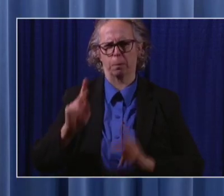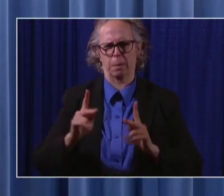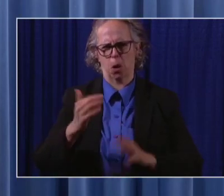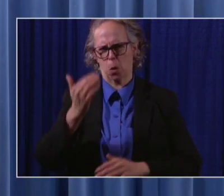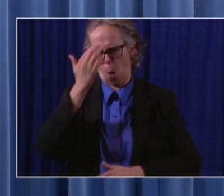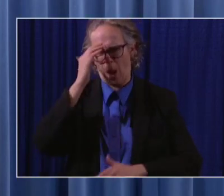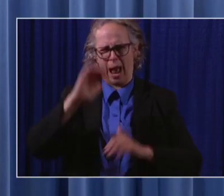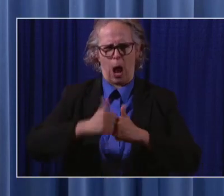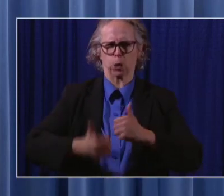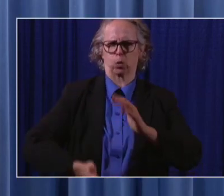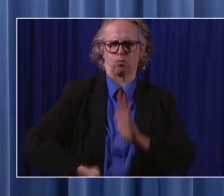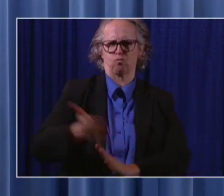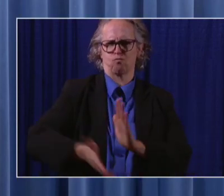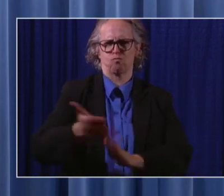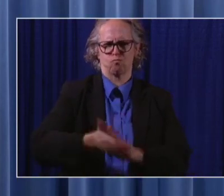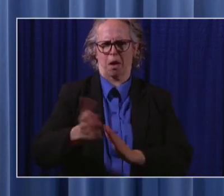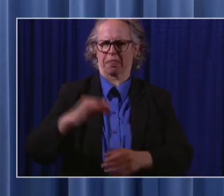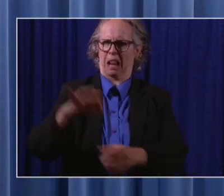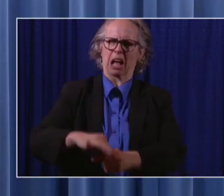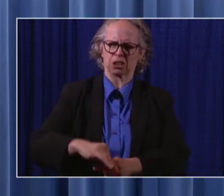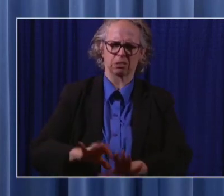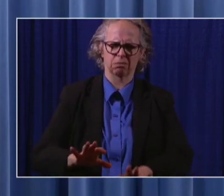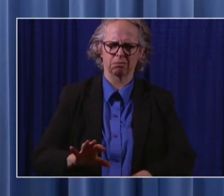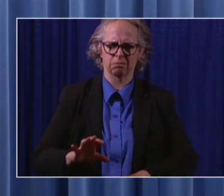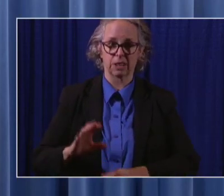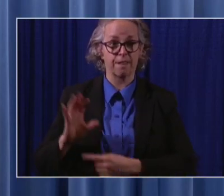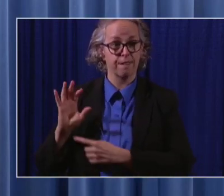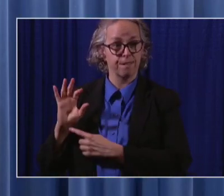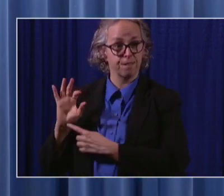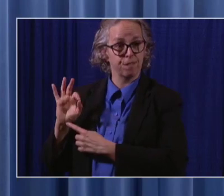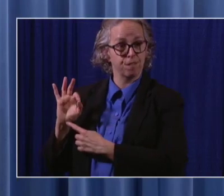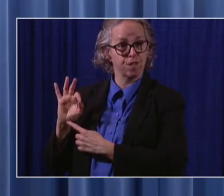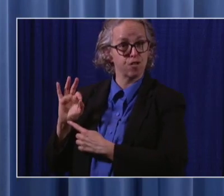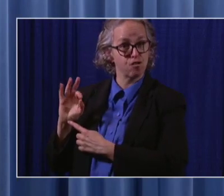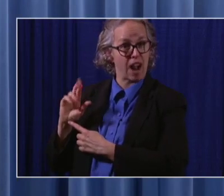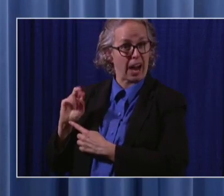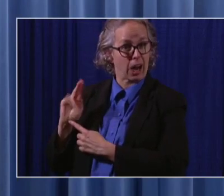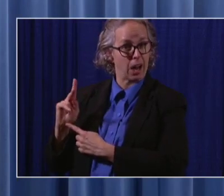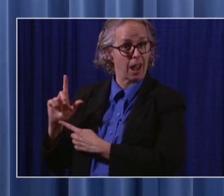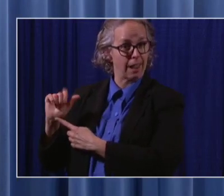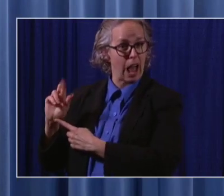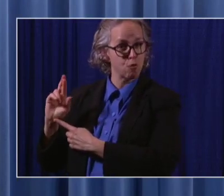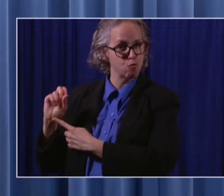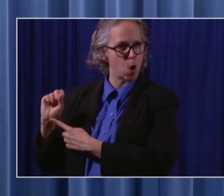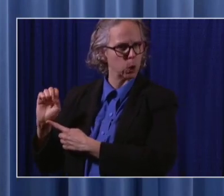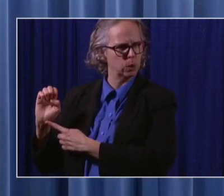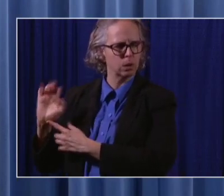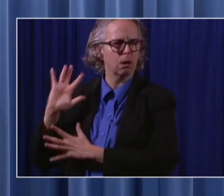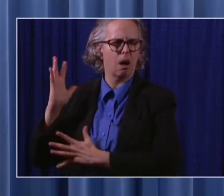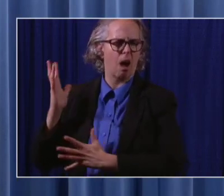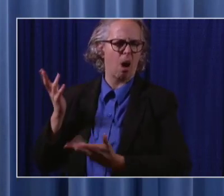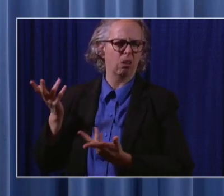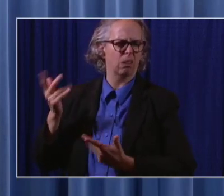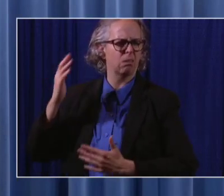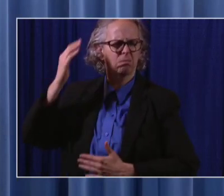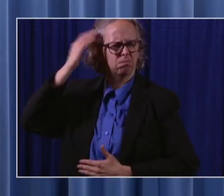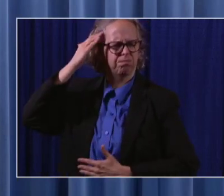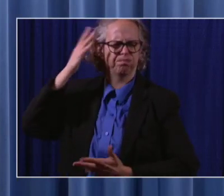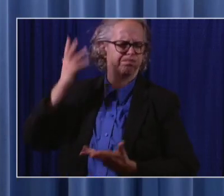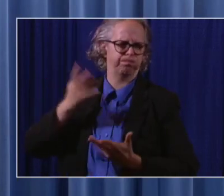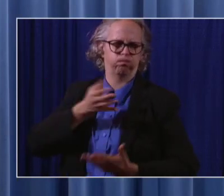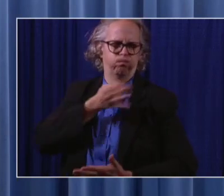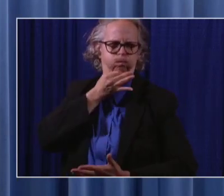Frank LaRose will do just fine running this election. The local boards, Democrats and Republicans, will do a